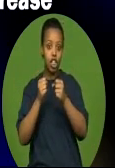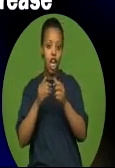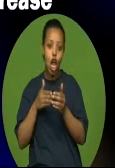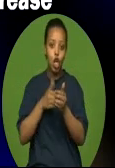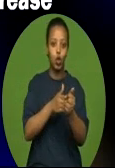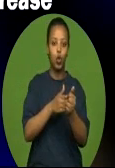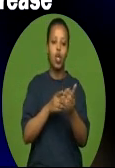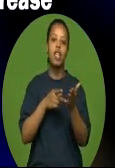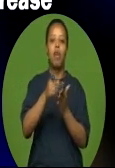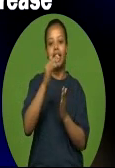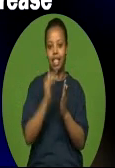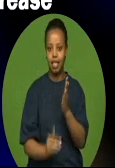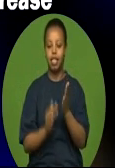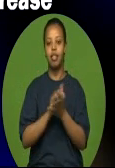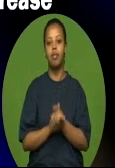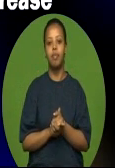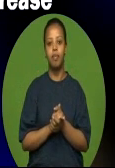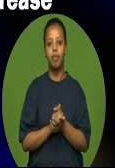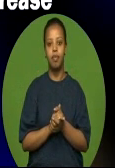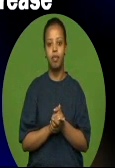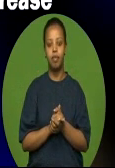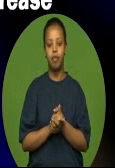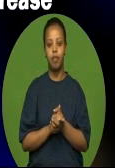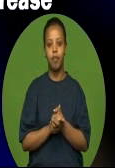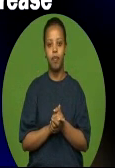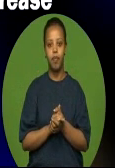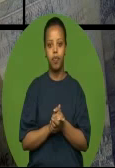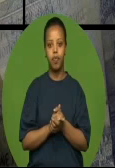Increased competition lead to price decrease.